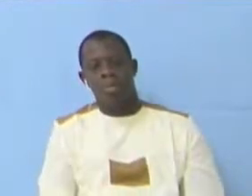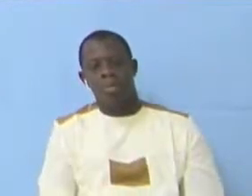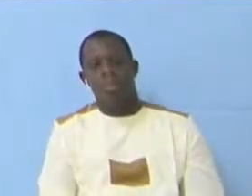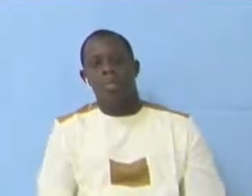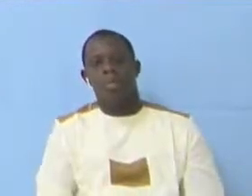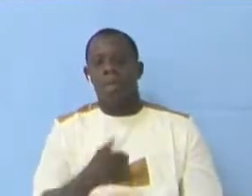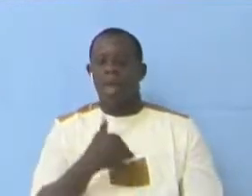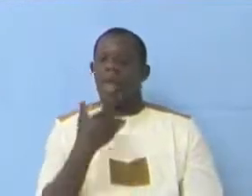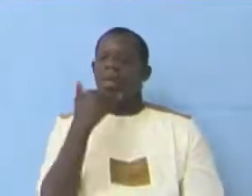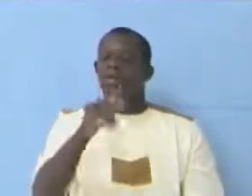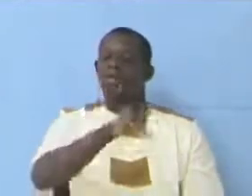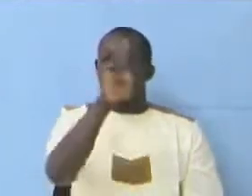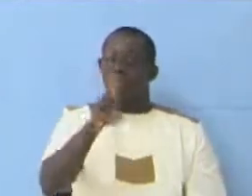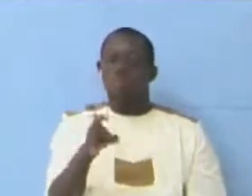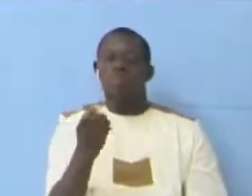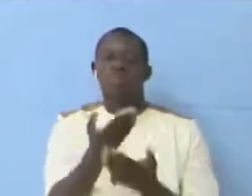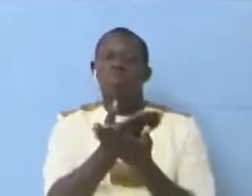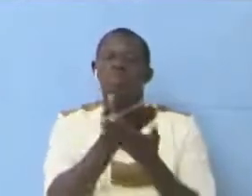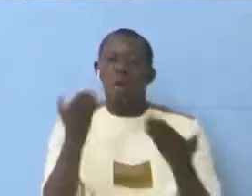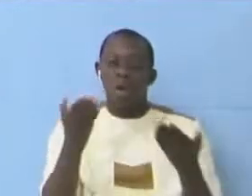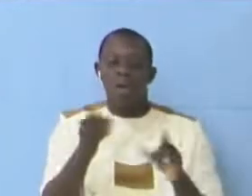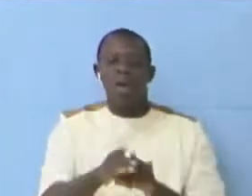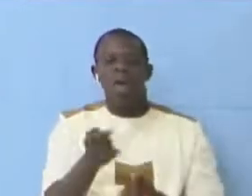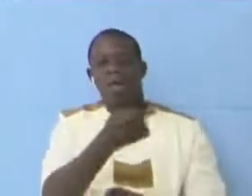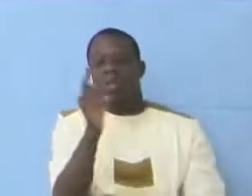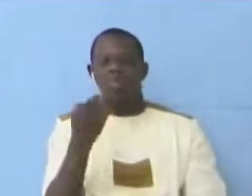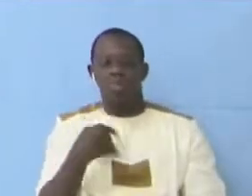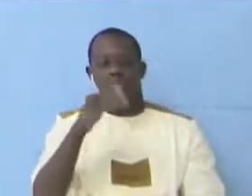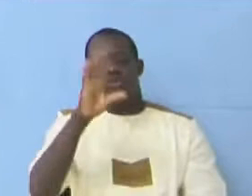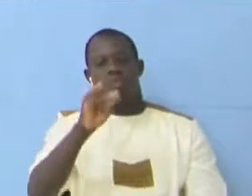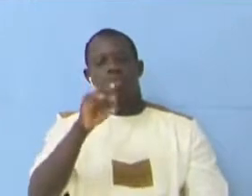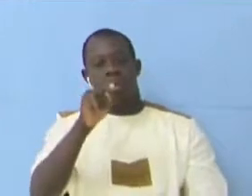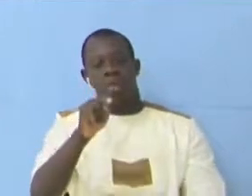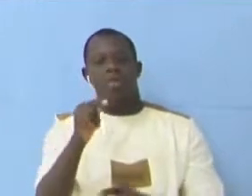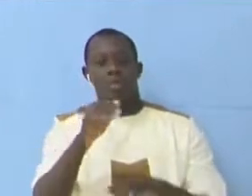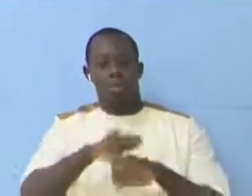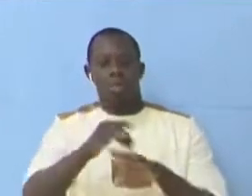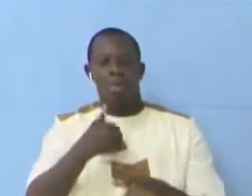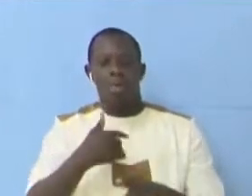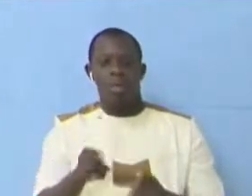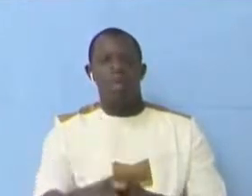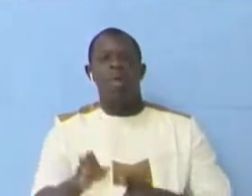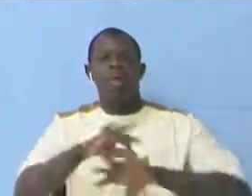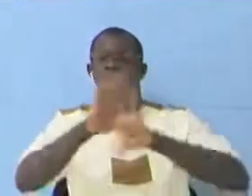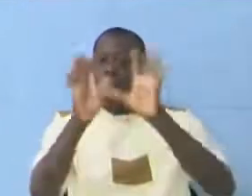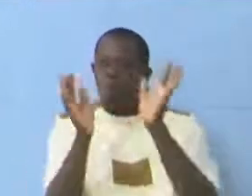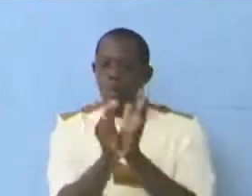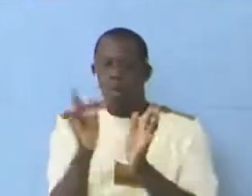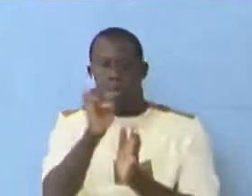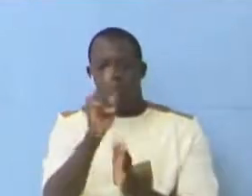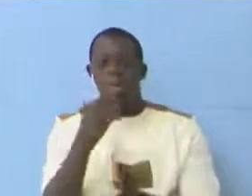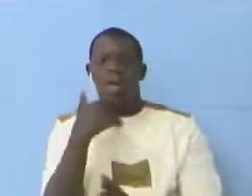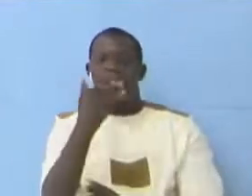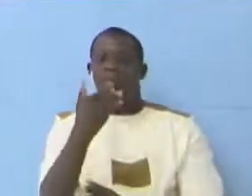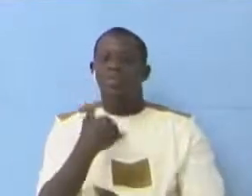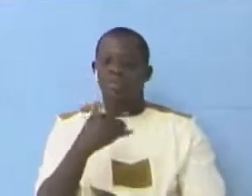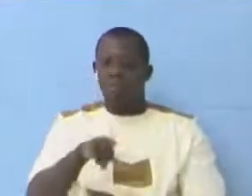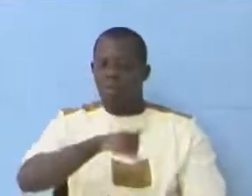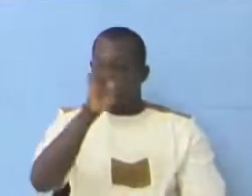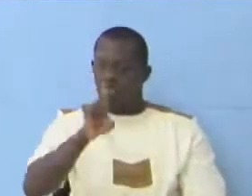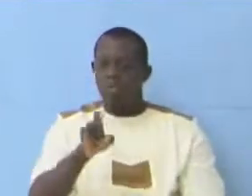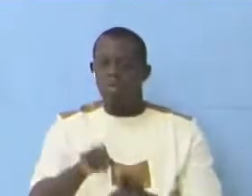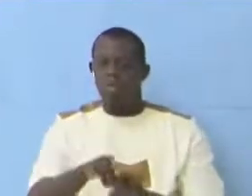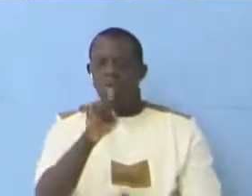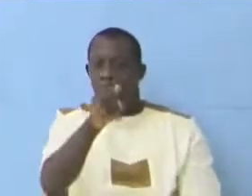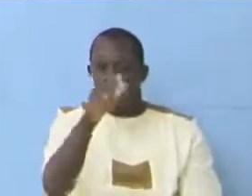they doing this to me? Because all they were asking me was whether you know Lang Tombong. Have you been calling him? daa ko wax na lu tax ñu may def lii